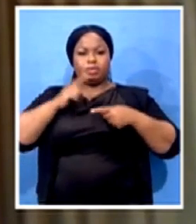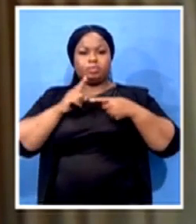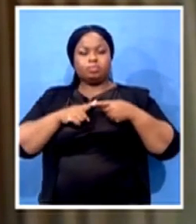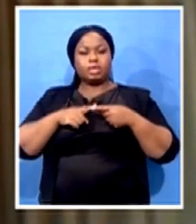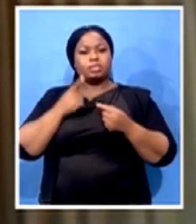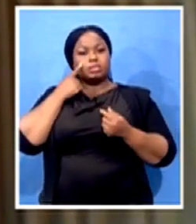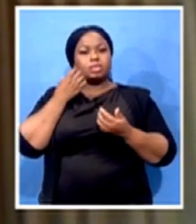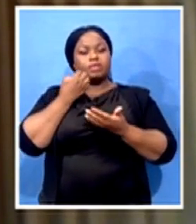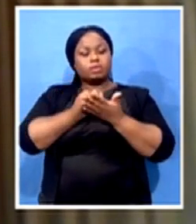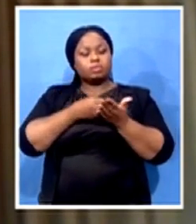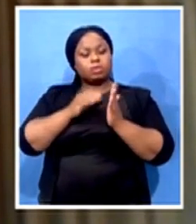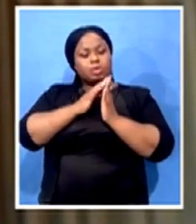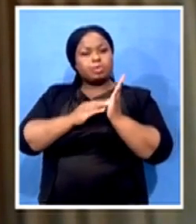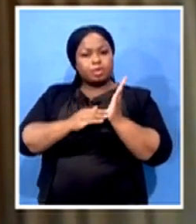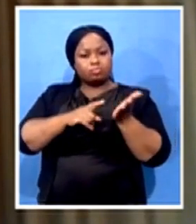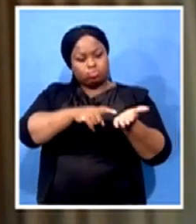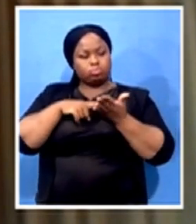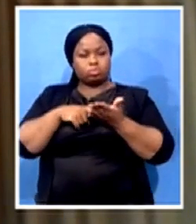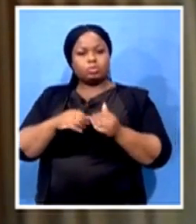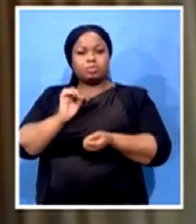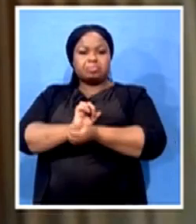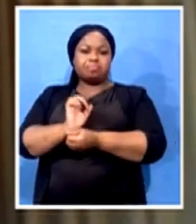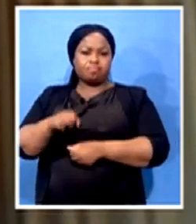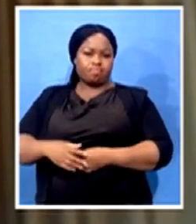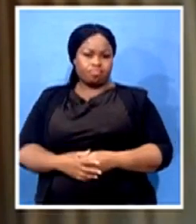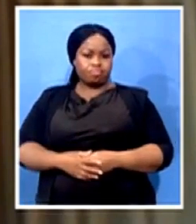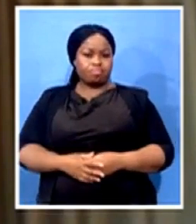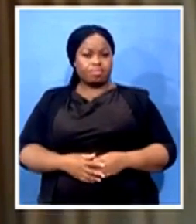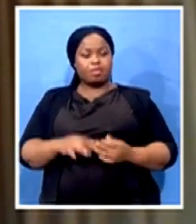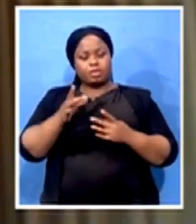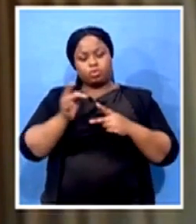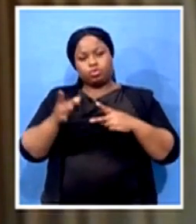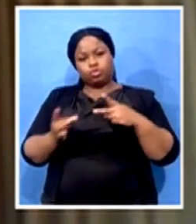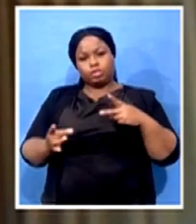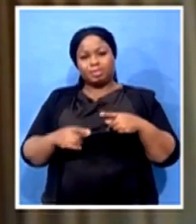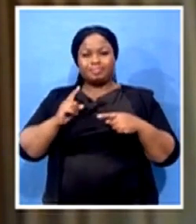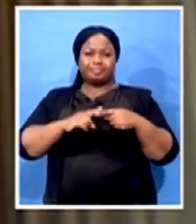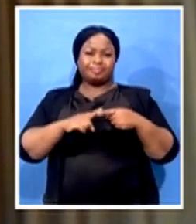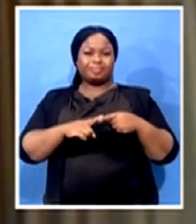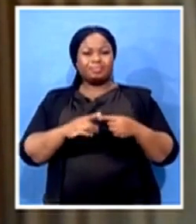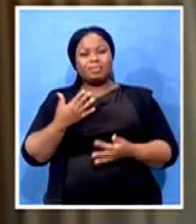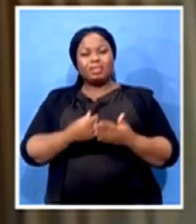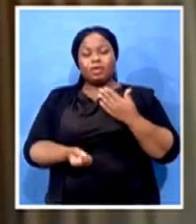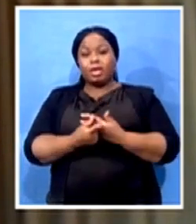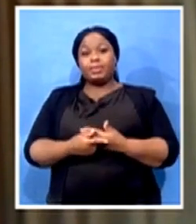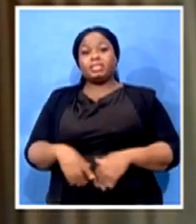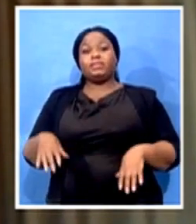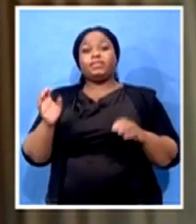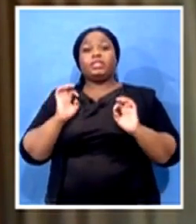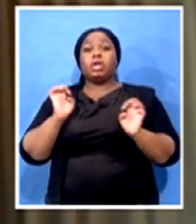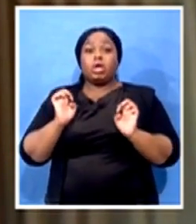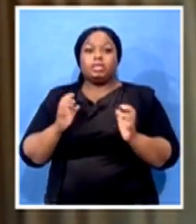is that you can ask for provisional arrest. That's normally in a case of urgency, that you go through Interpol to